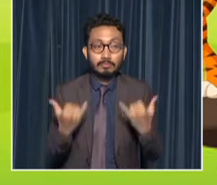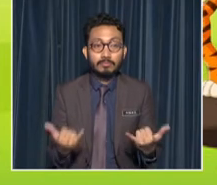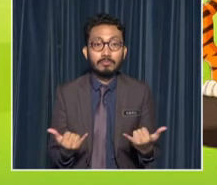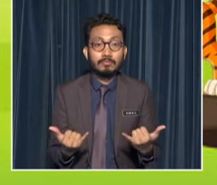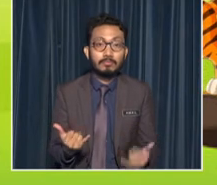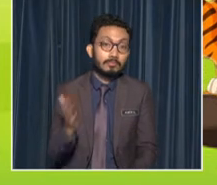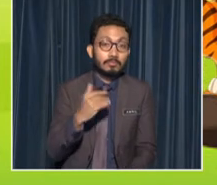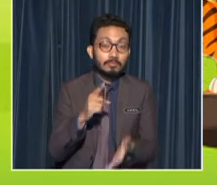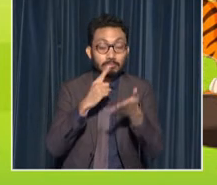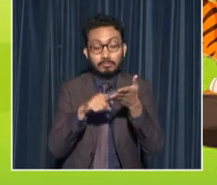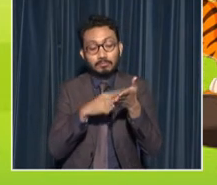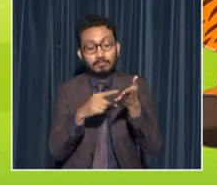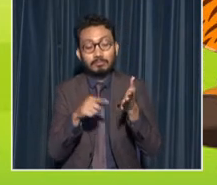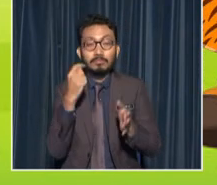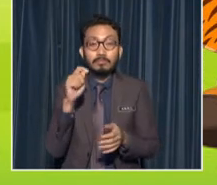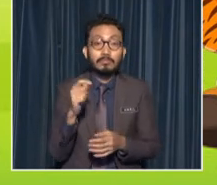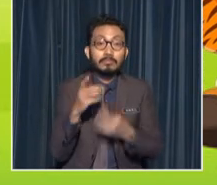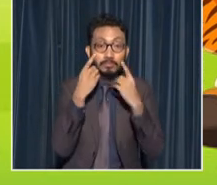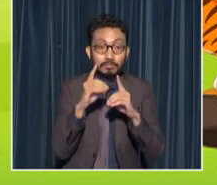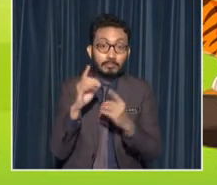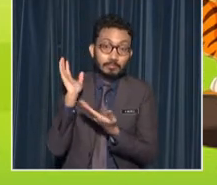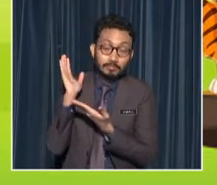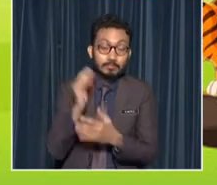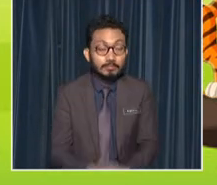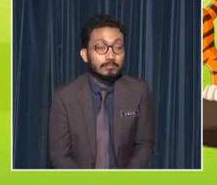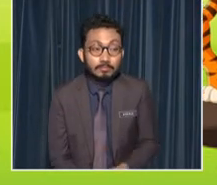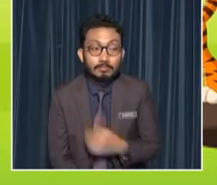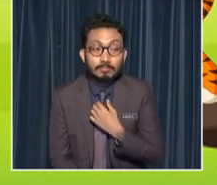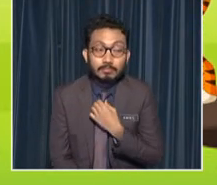Now, let's check the answers.